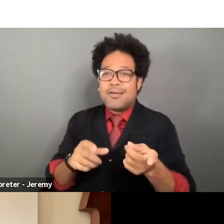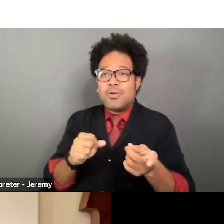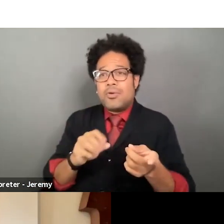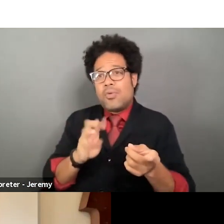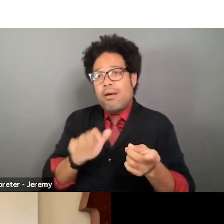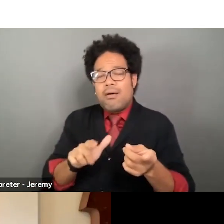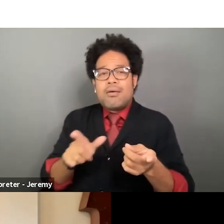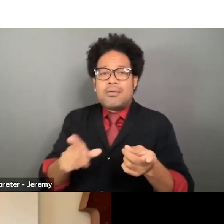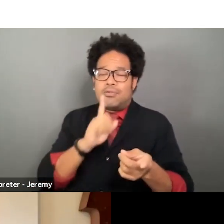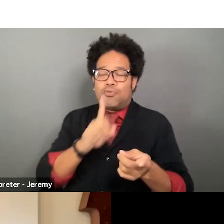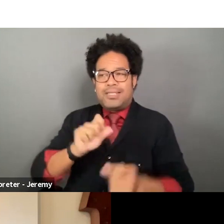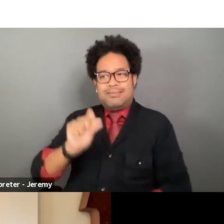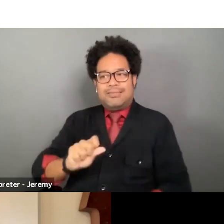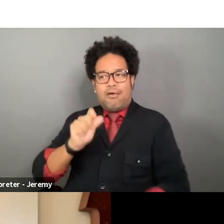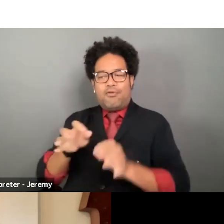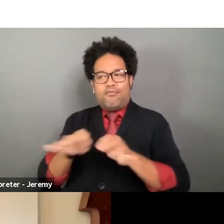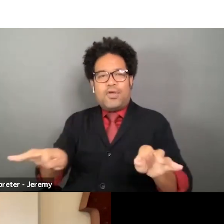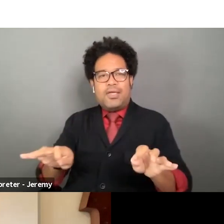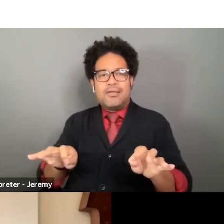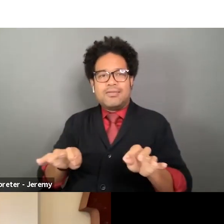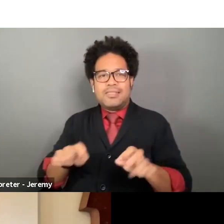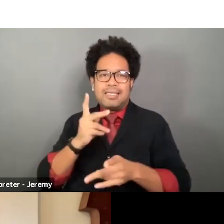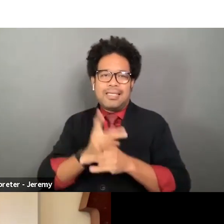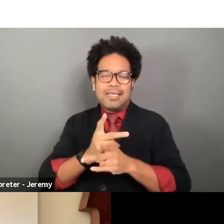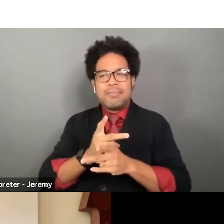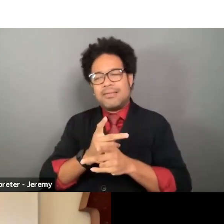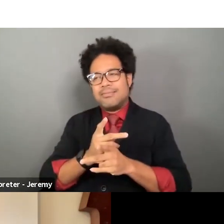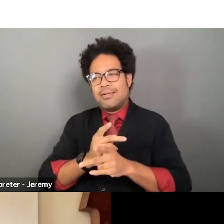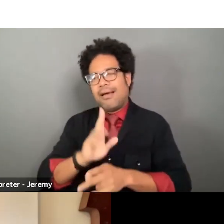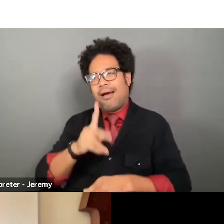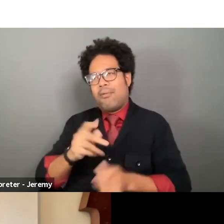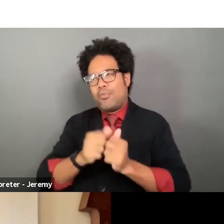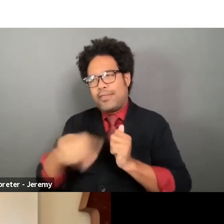Well, and this is a Southern phrase, but let me keep it a buck with y'all. First of all,